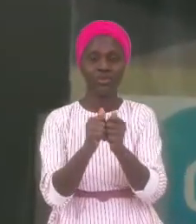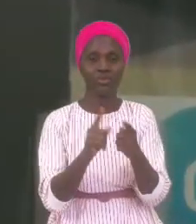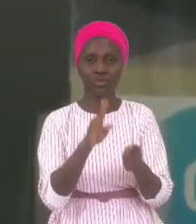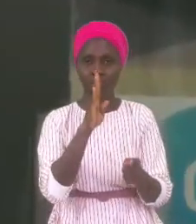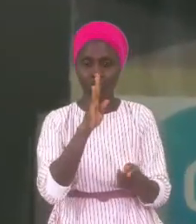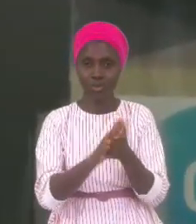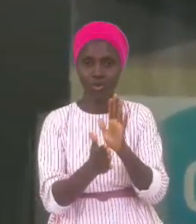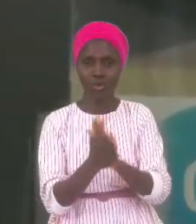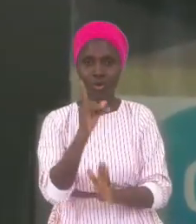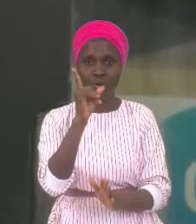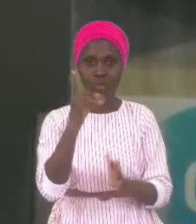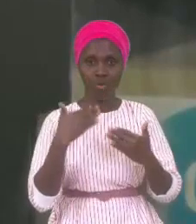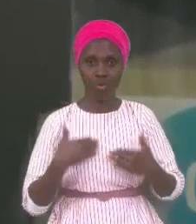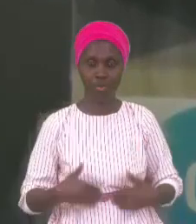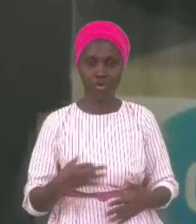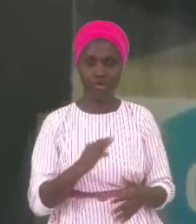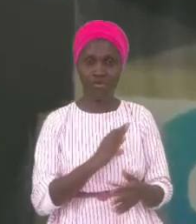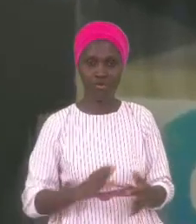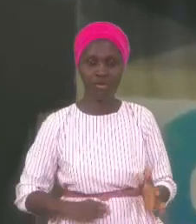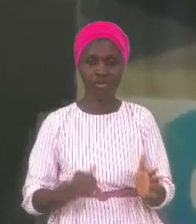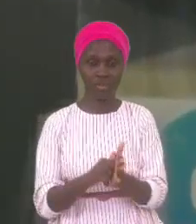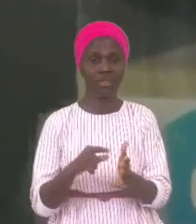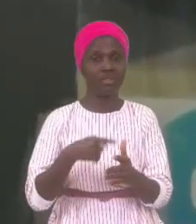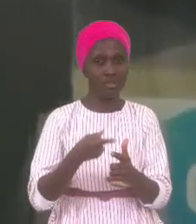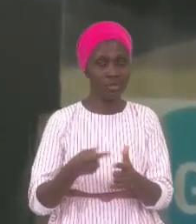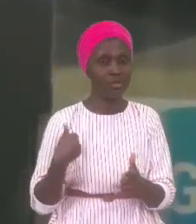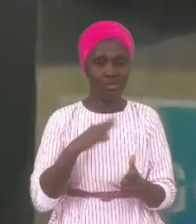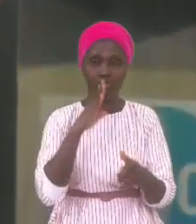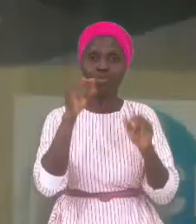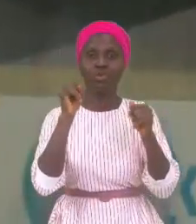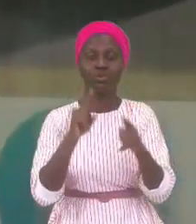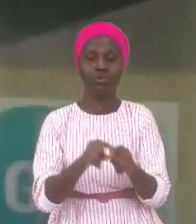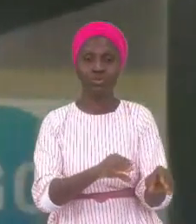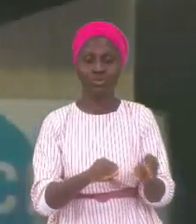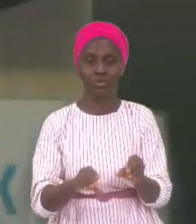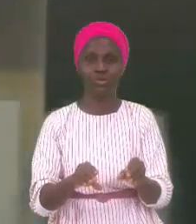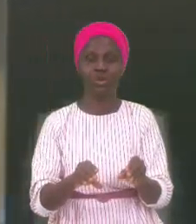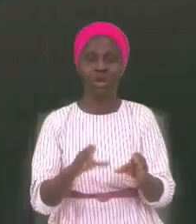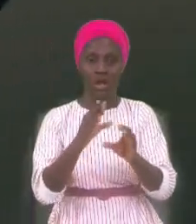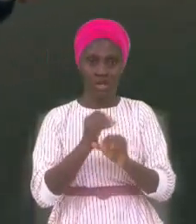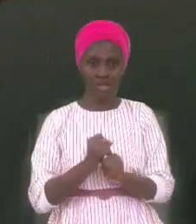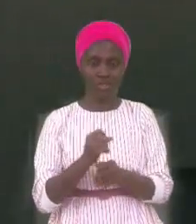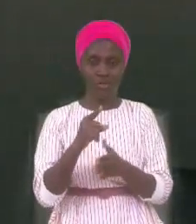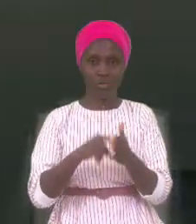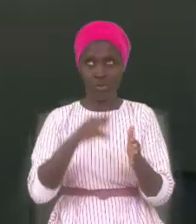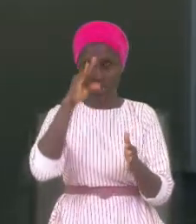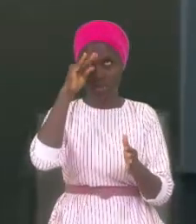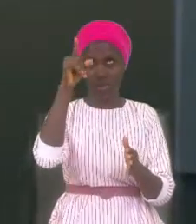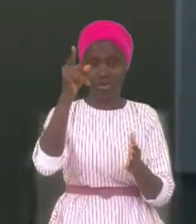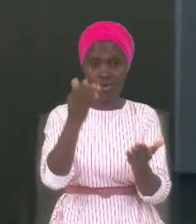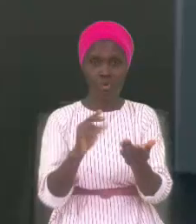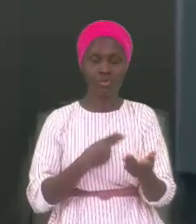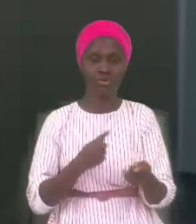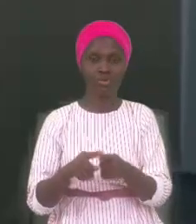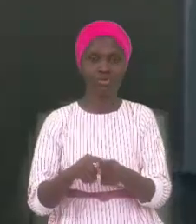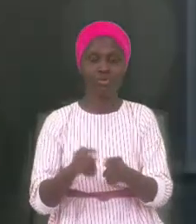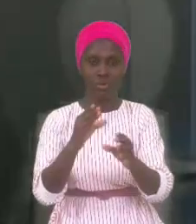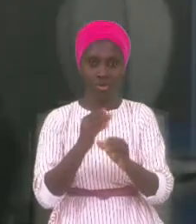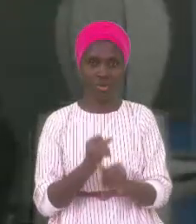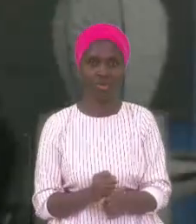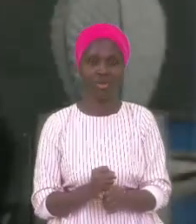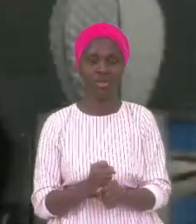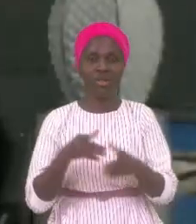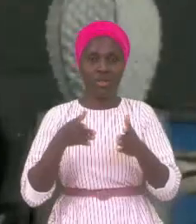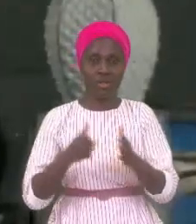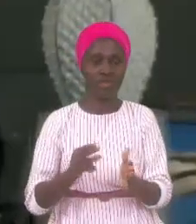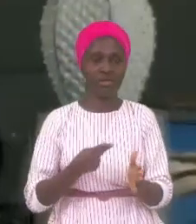of Christ that will be able to achieve what he wants us to achieve. And he says, whether prophecy, let us prophesy according